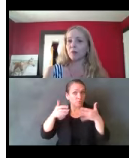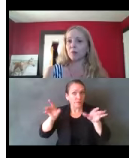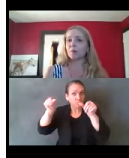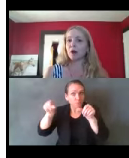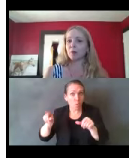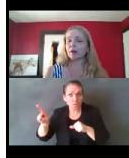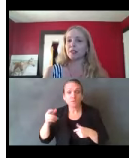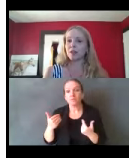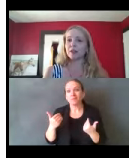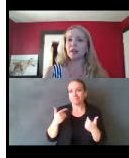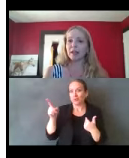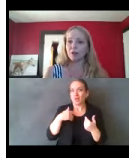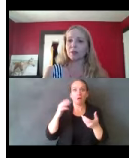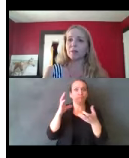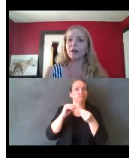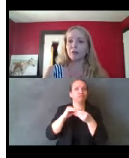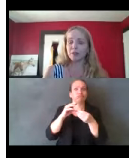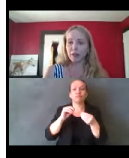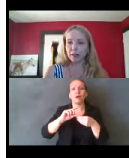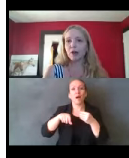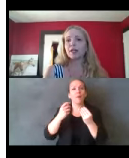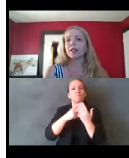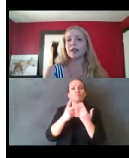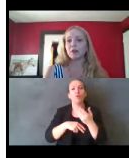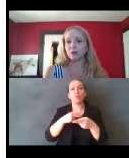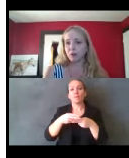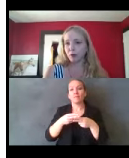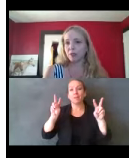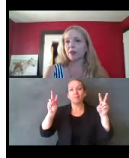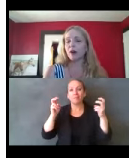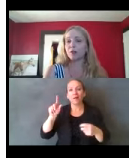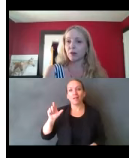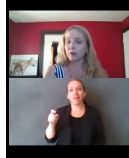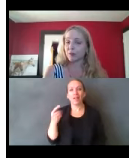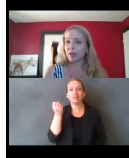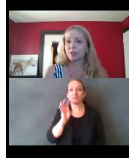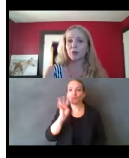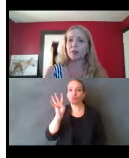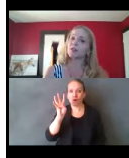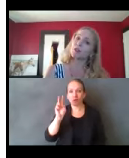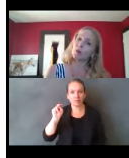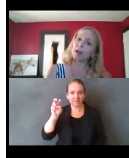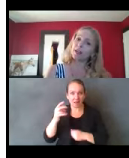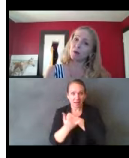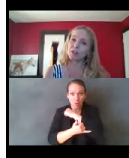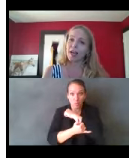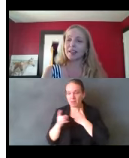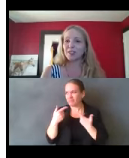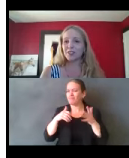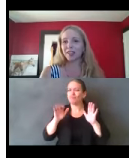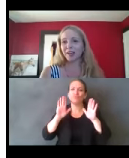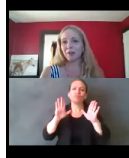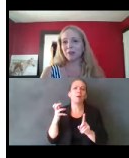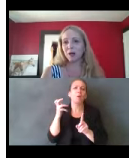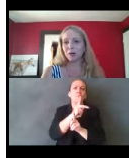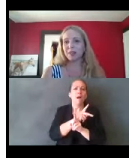whole part about Let's Talk Nevada County and mental health in Nevada County and local supports there also. So it'd be good to go back and watch that and